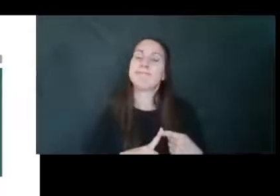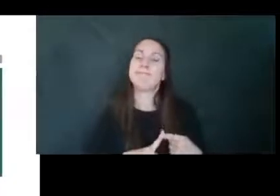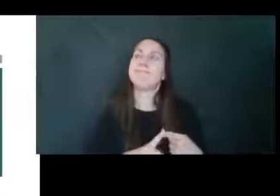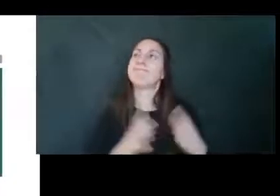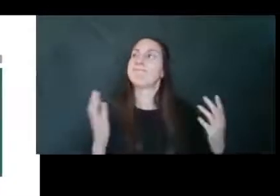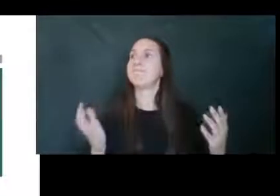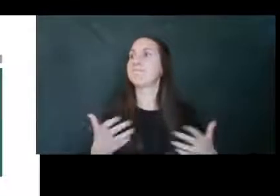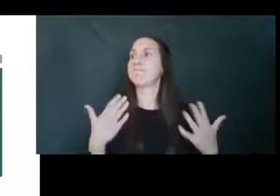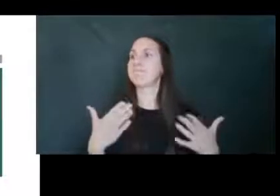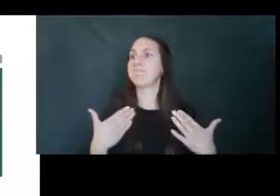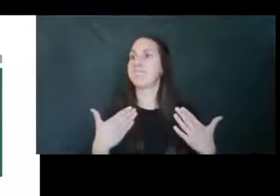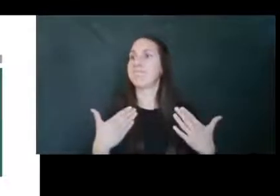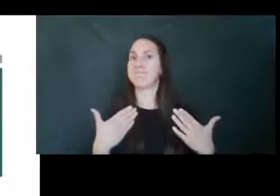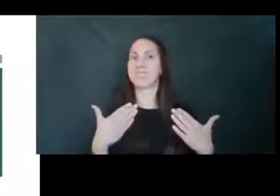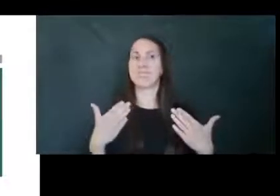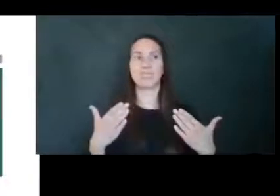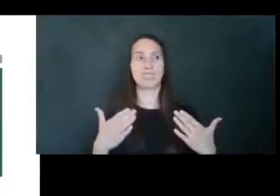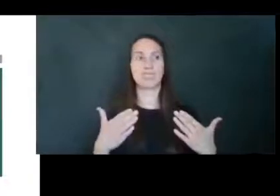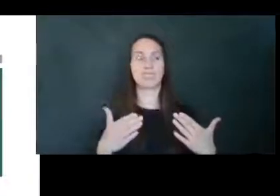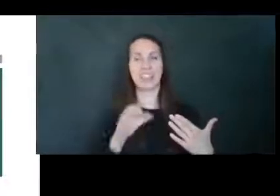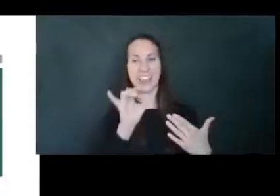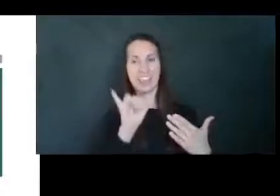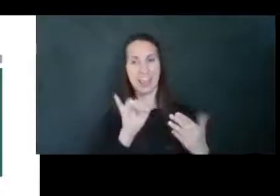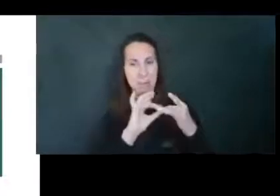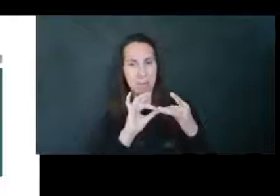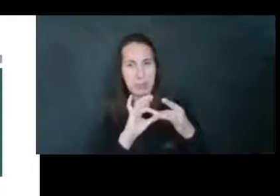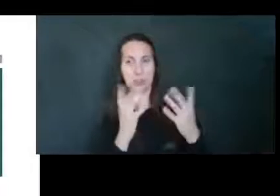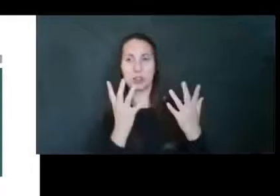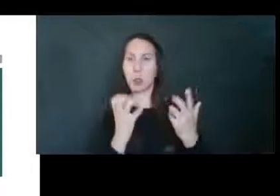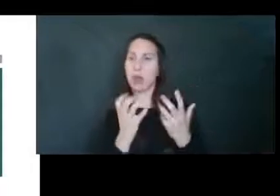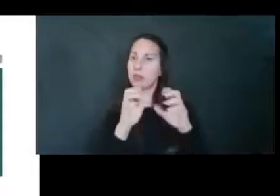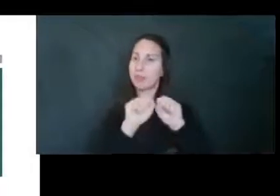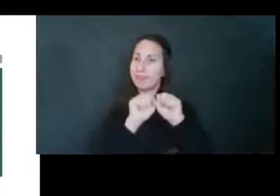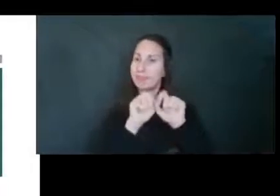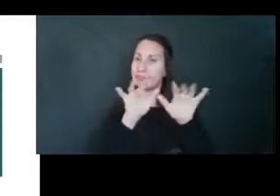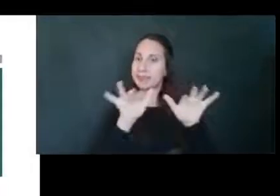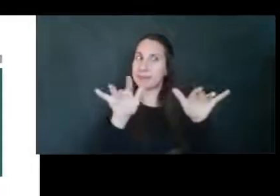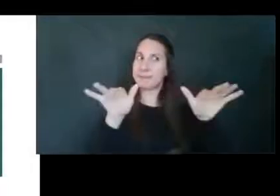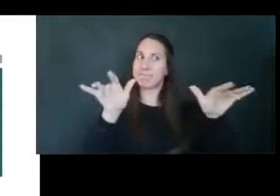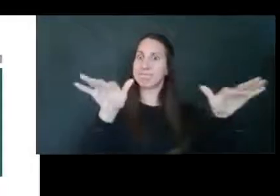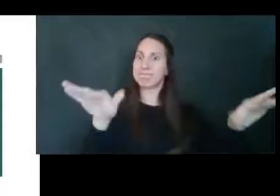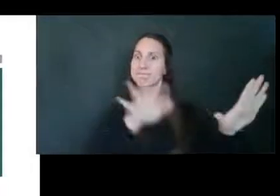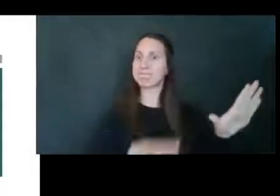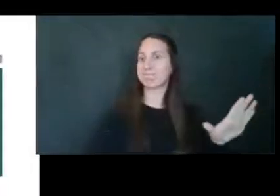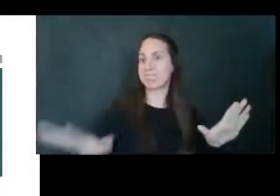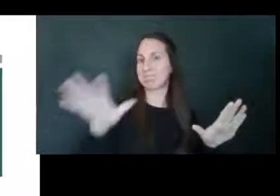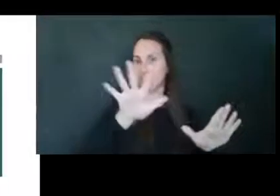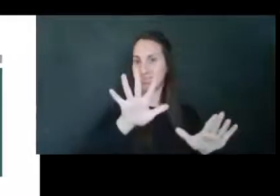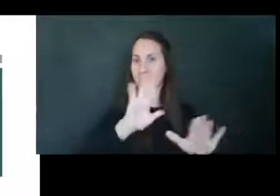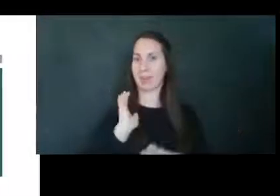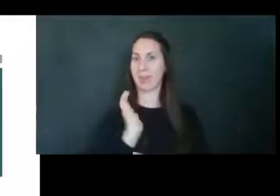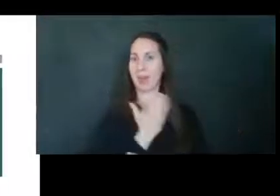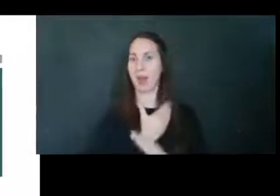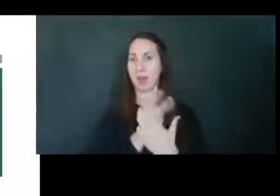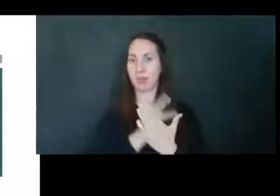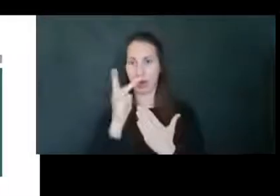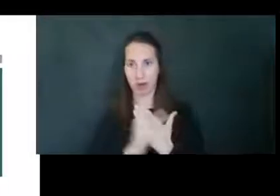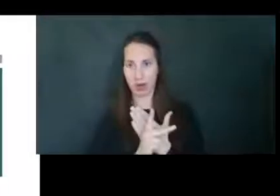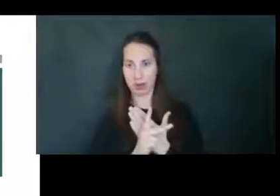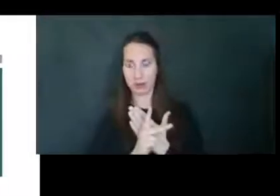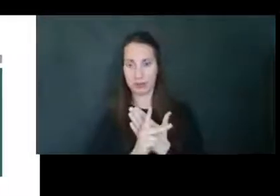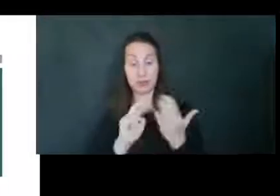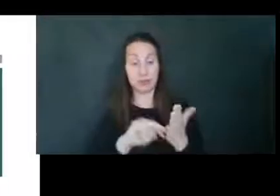send the message through our actions and through the way that we facilitate our programs that says, I'm here to support